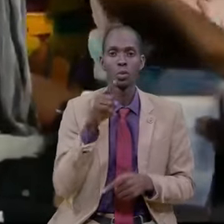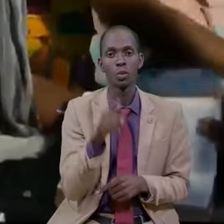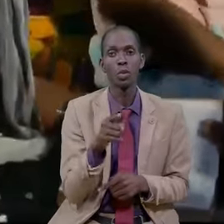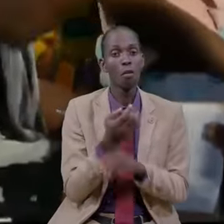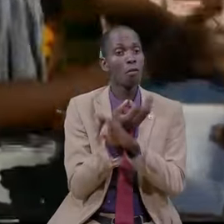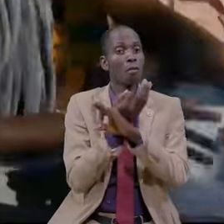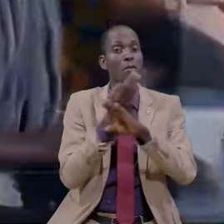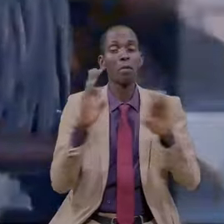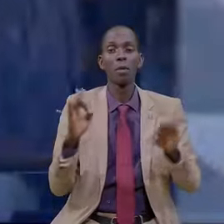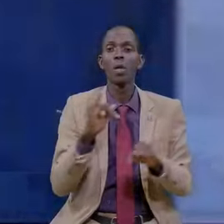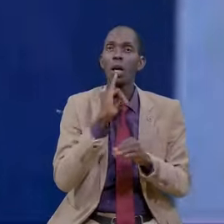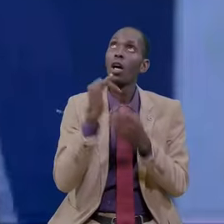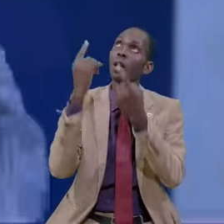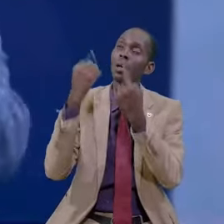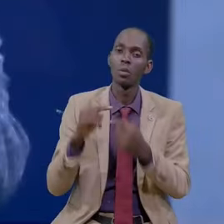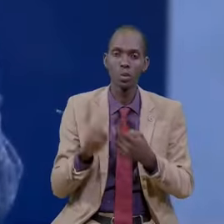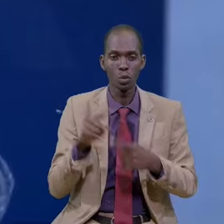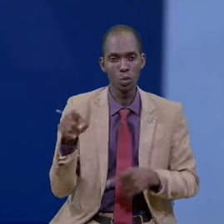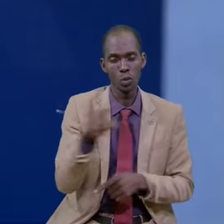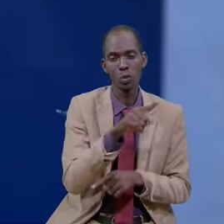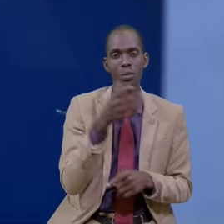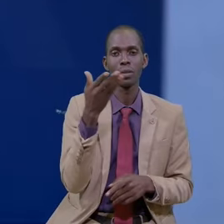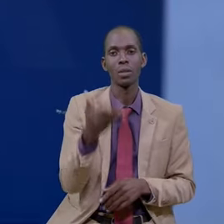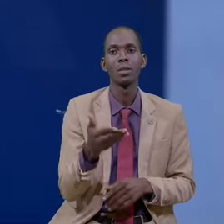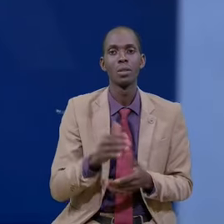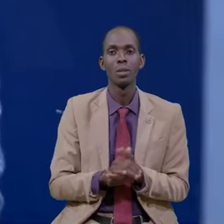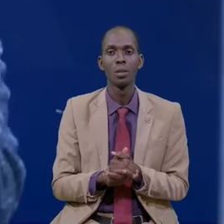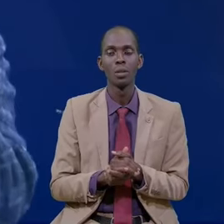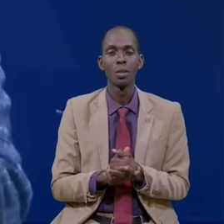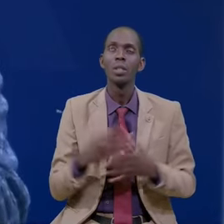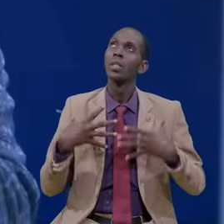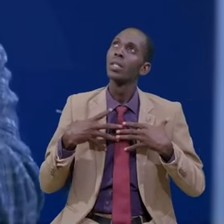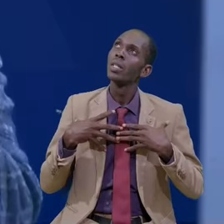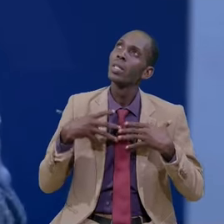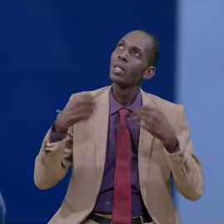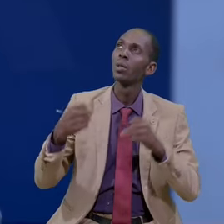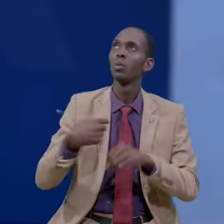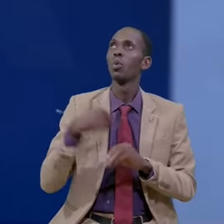freedom is coming Lord